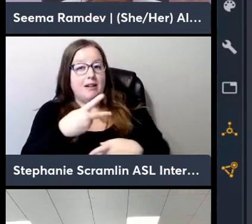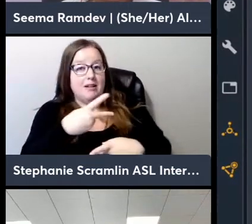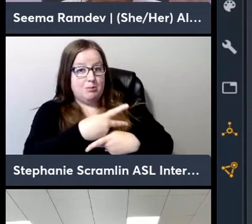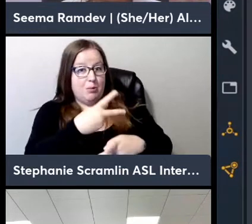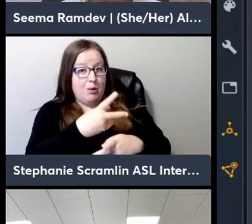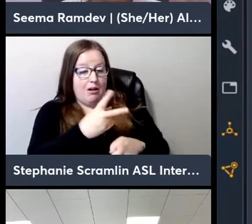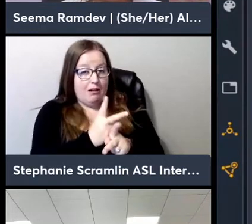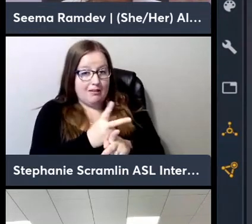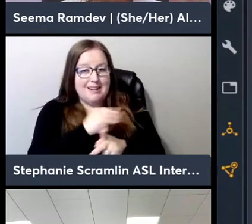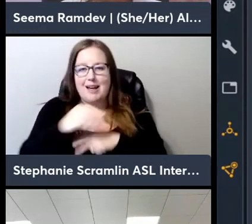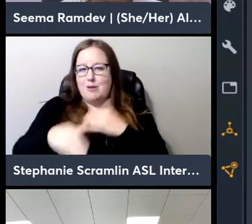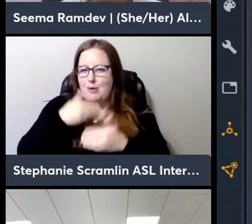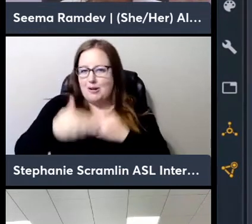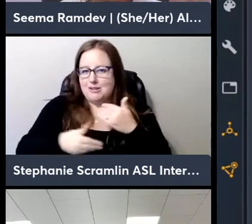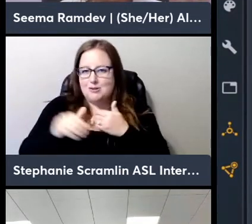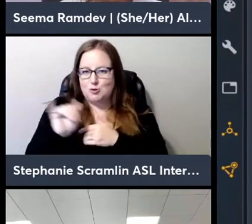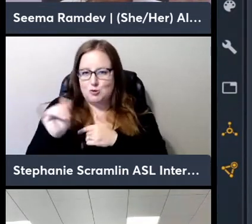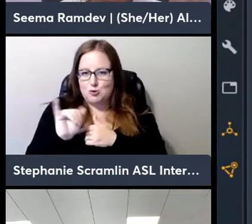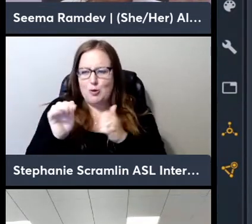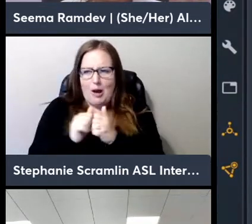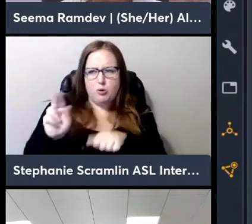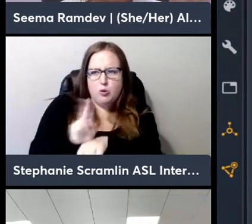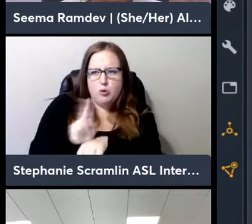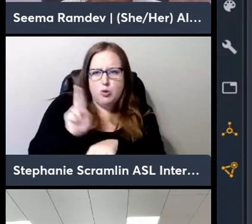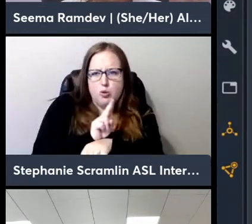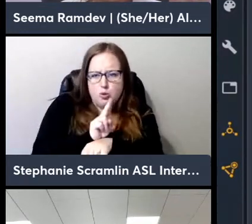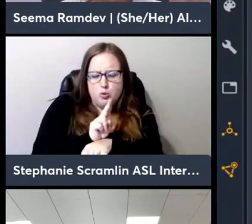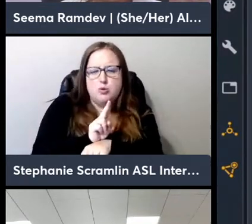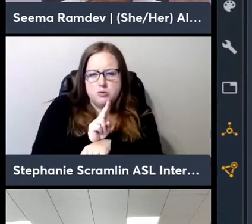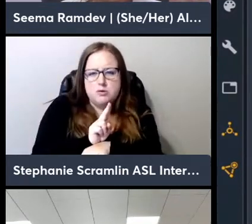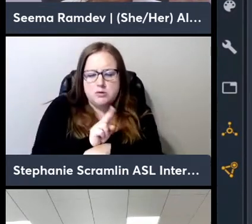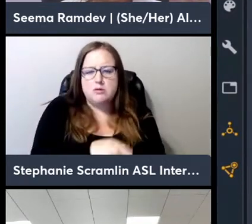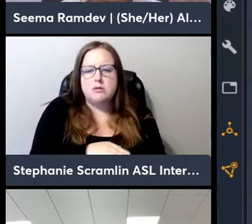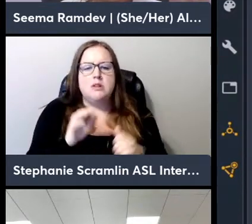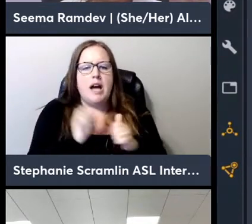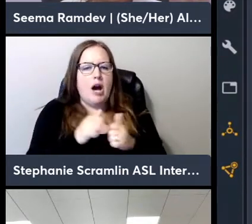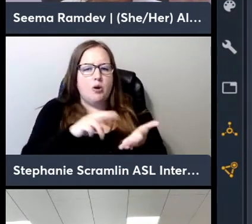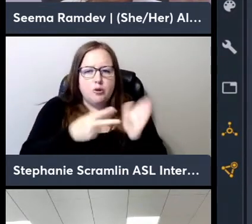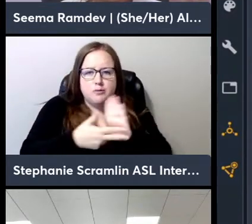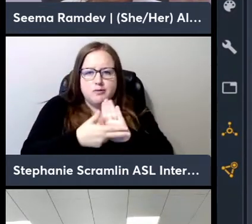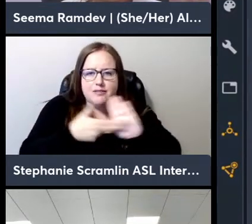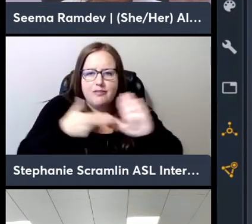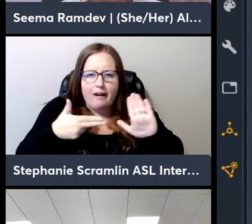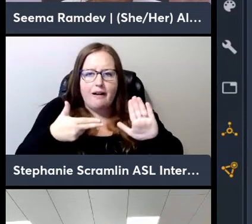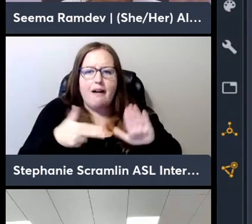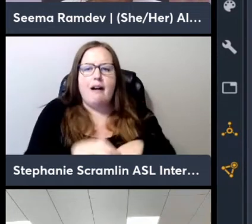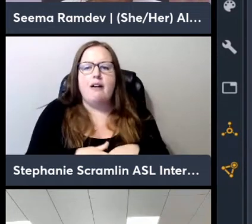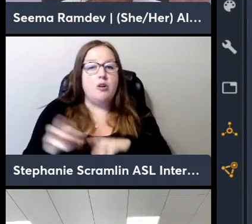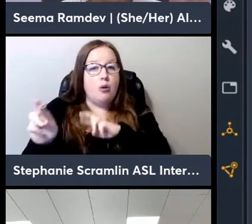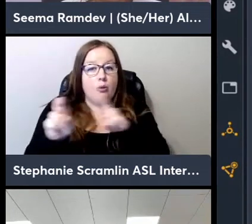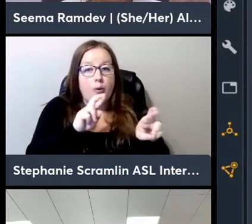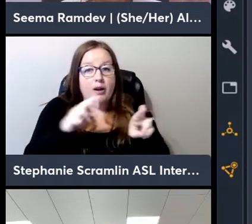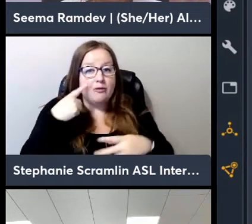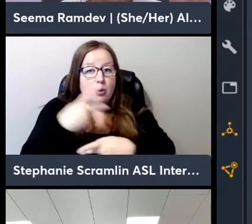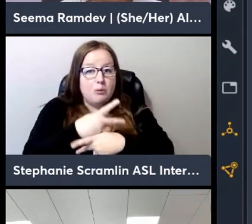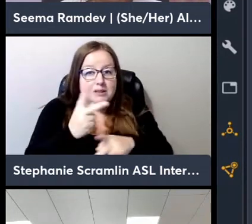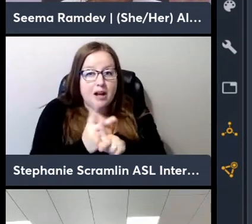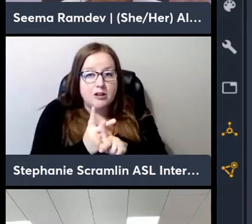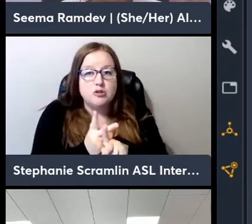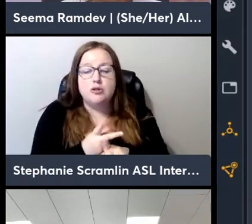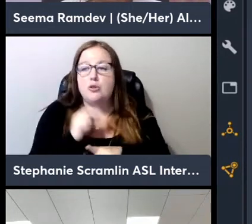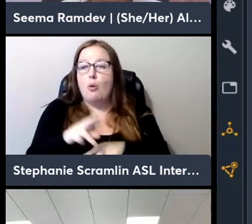partly process around how you use those, how you define them as, ready for production, or this is a